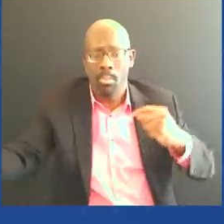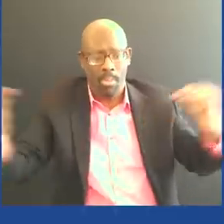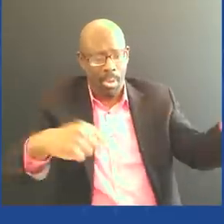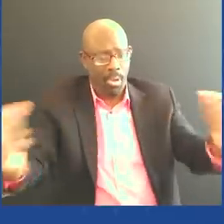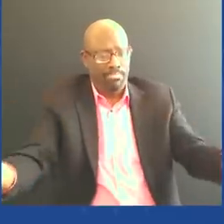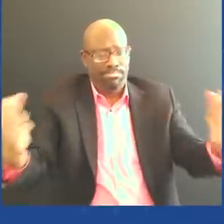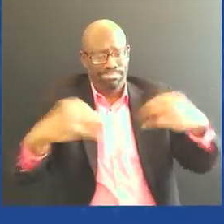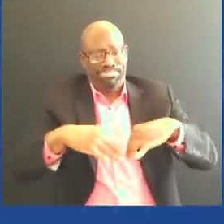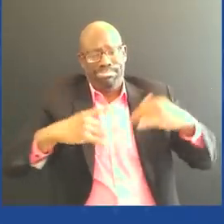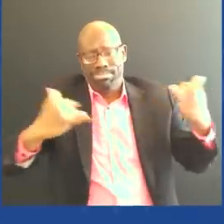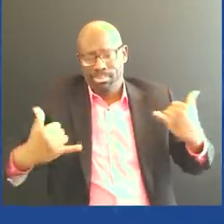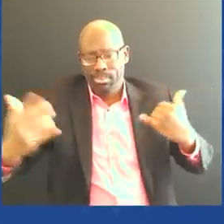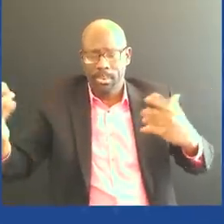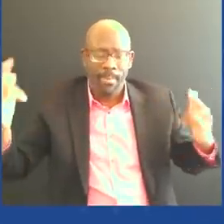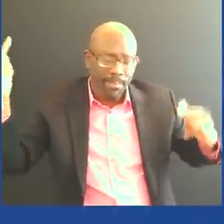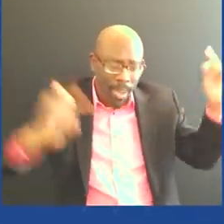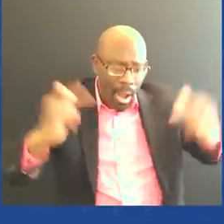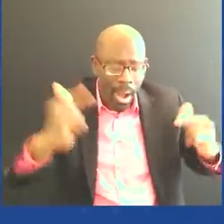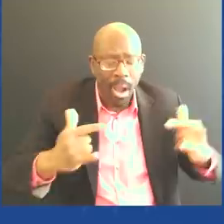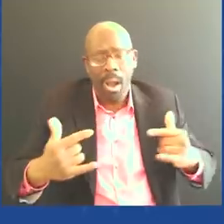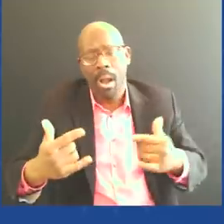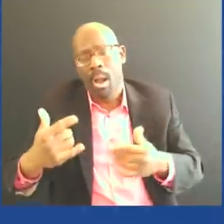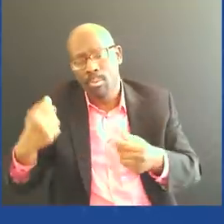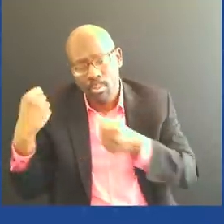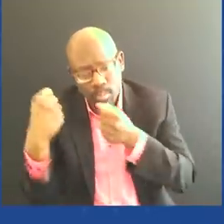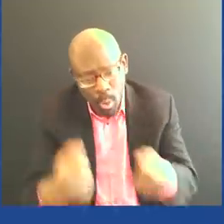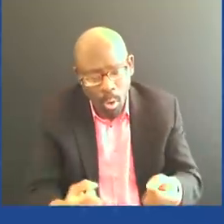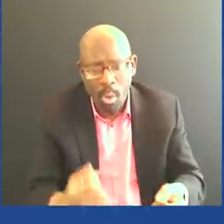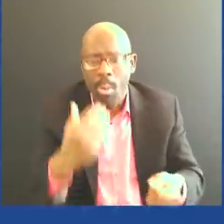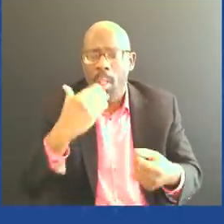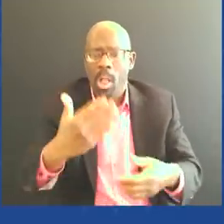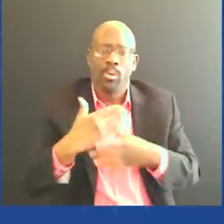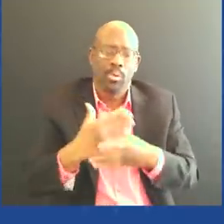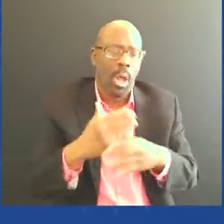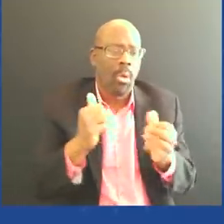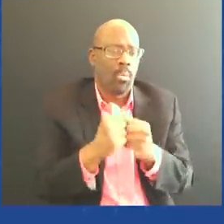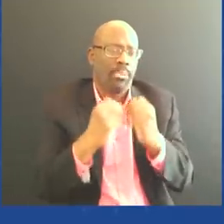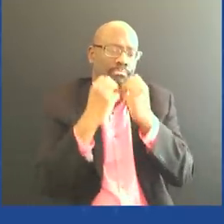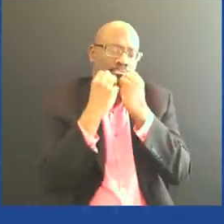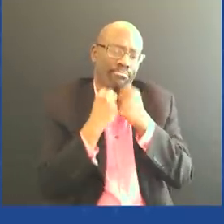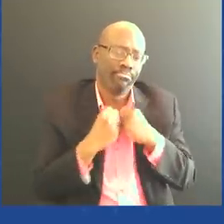ones with our country. Let's give them some love. Give them some love.